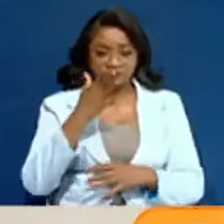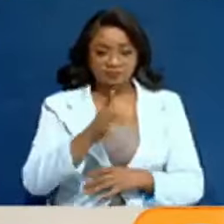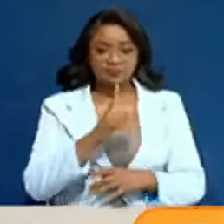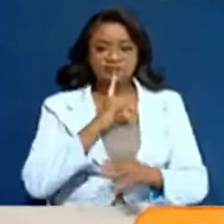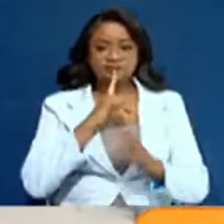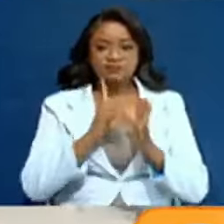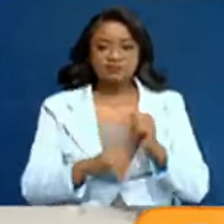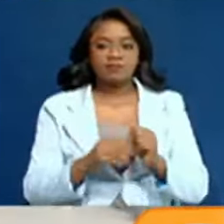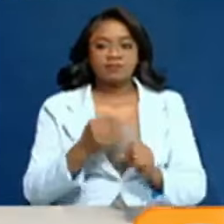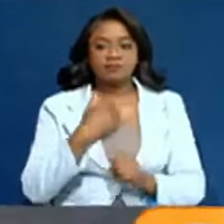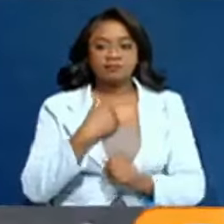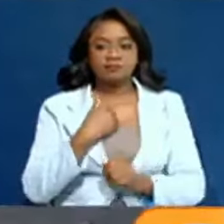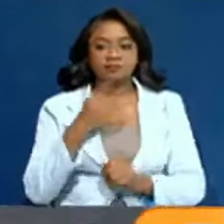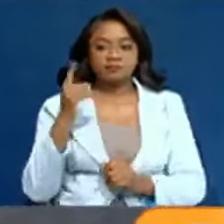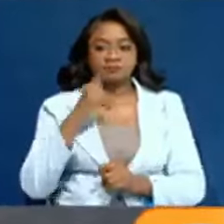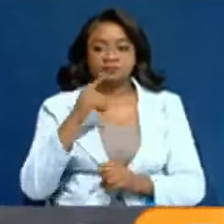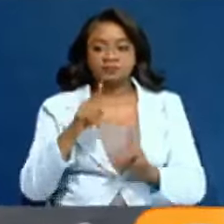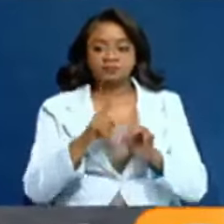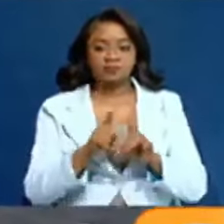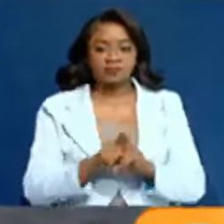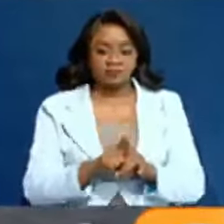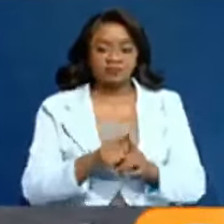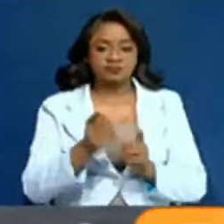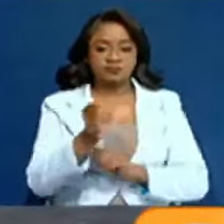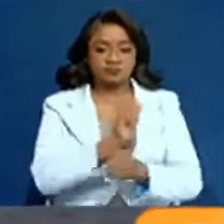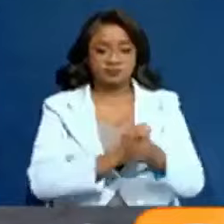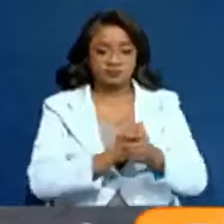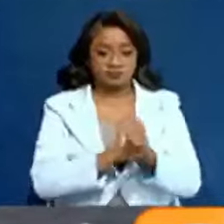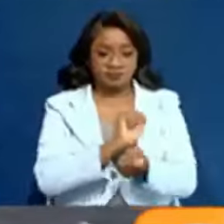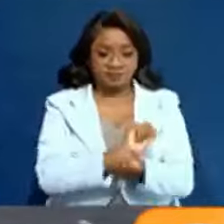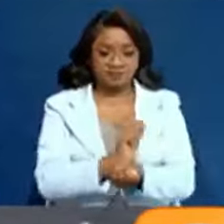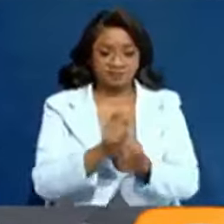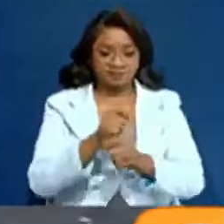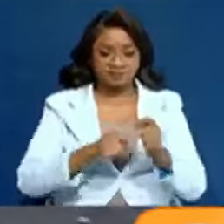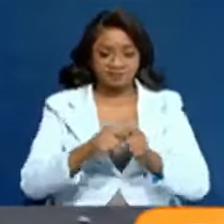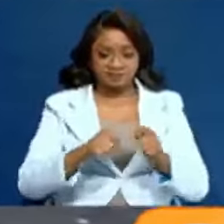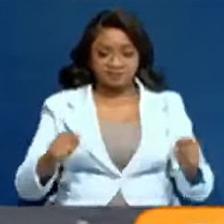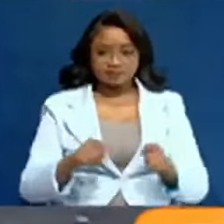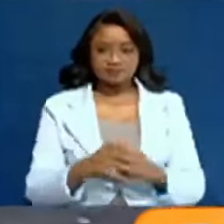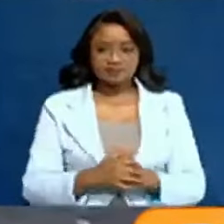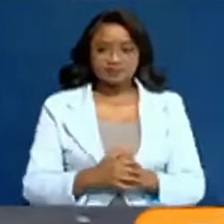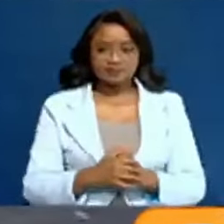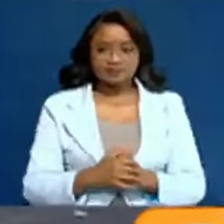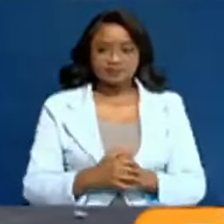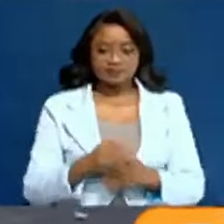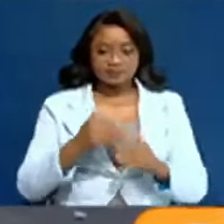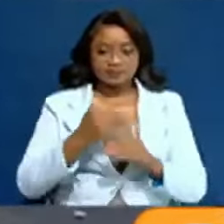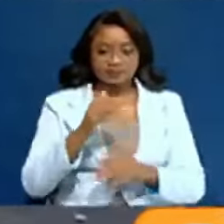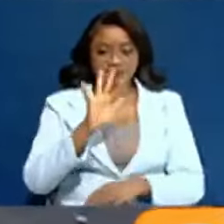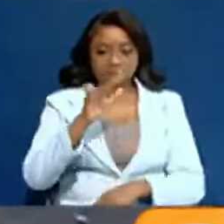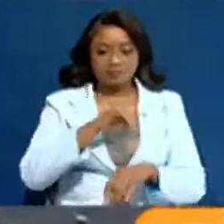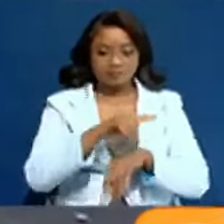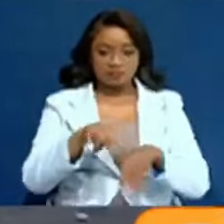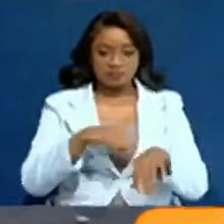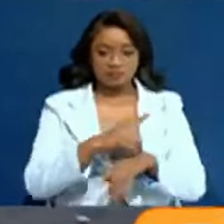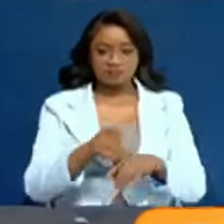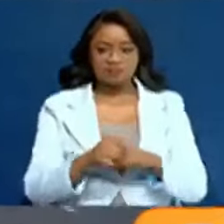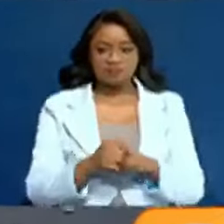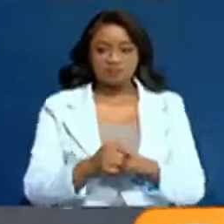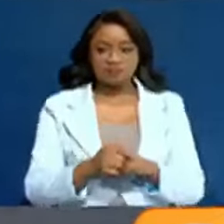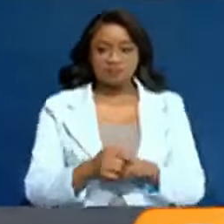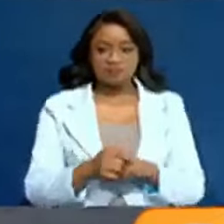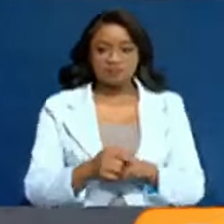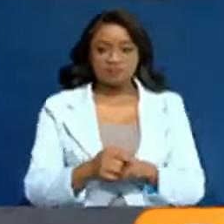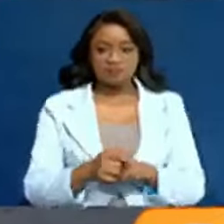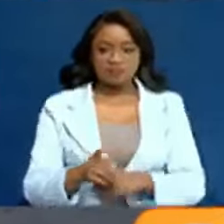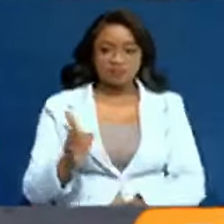were threatened and tied with ropes as the five-man gang rained terror on them. After close to 5 hours of violence, suspects are